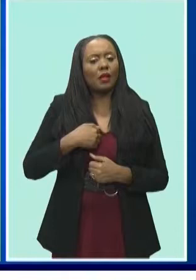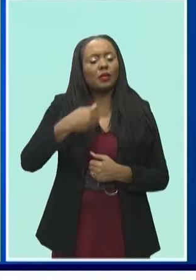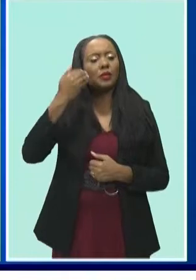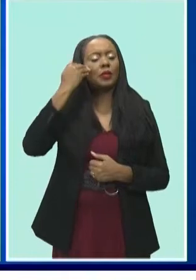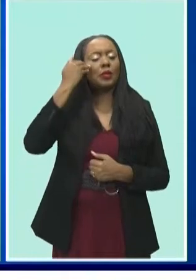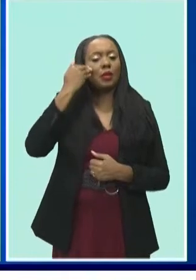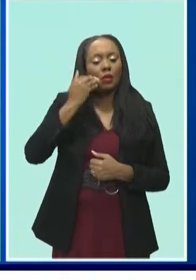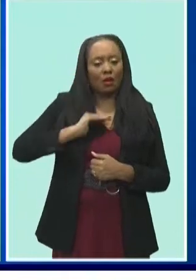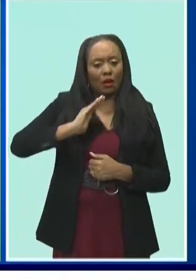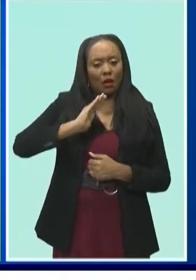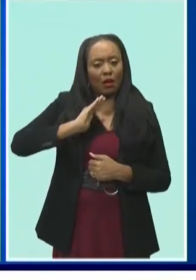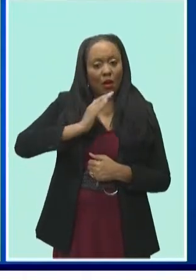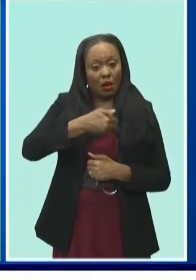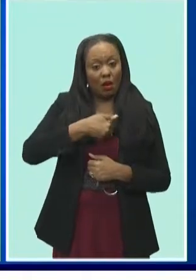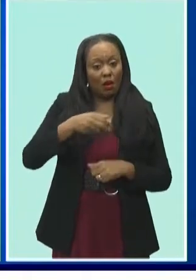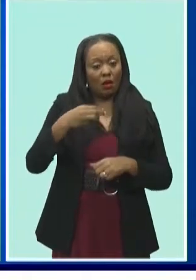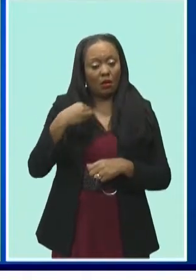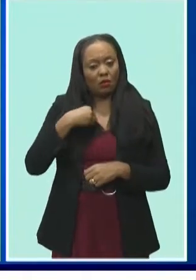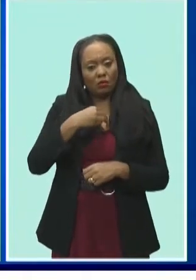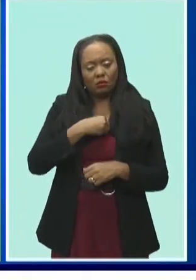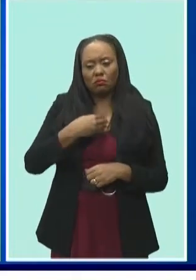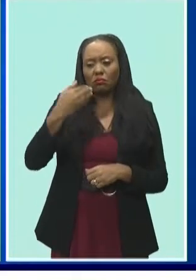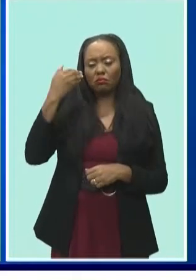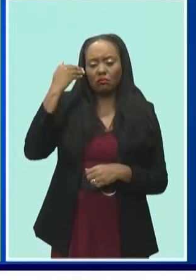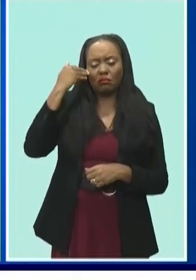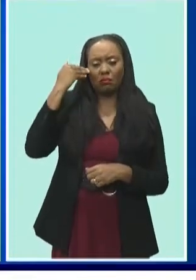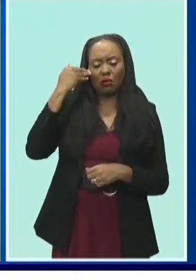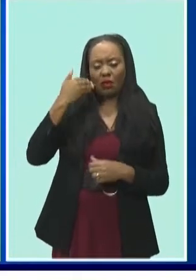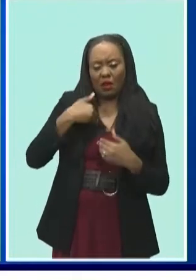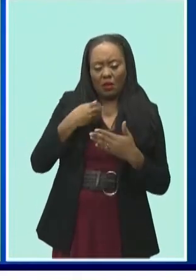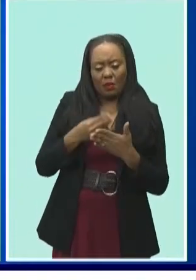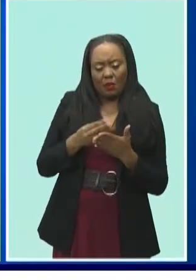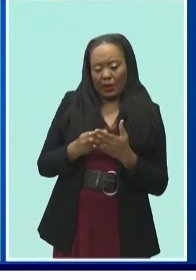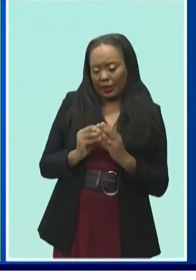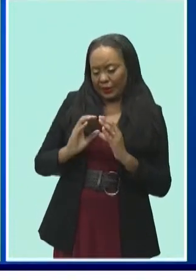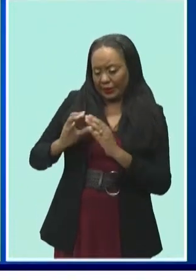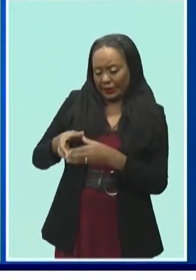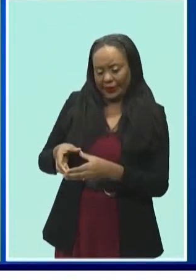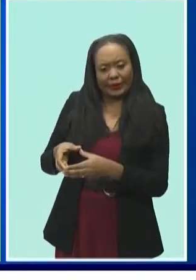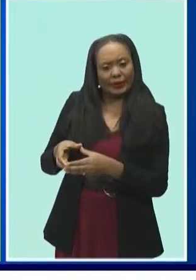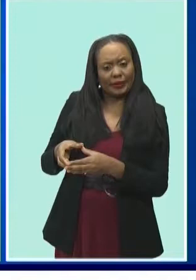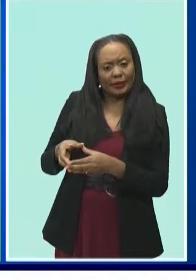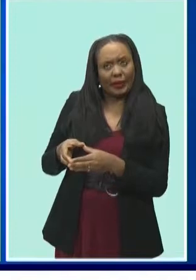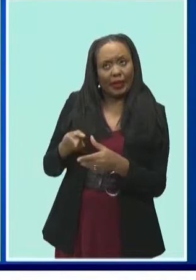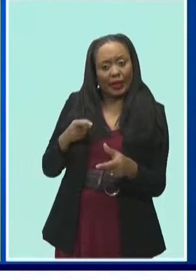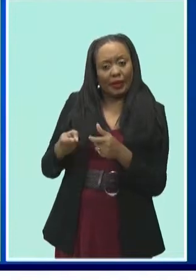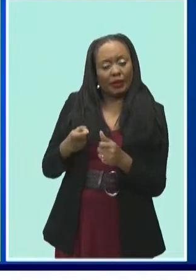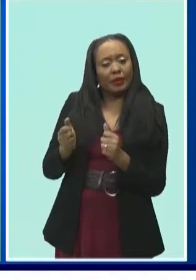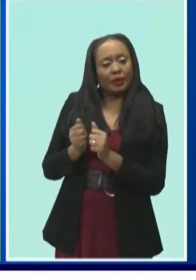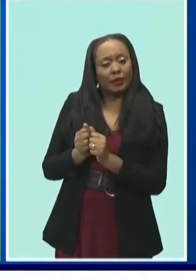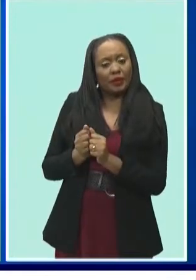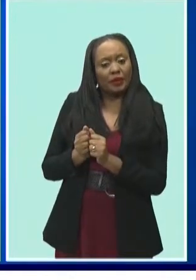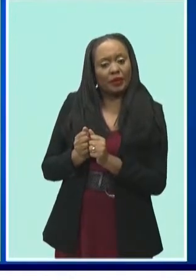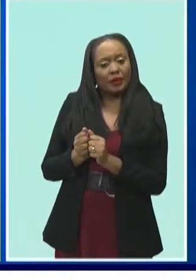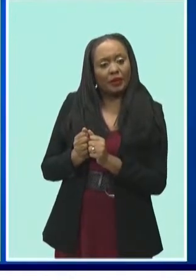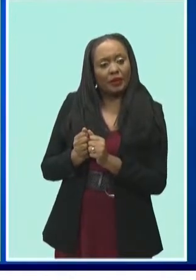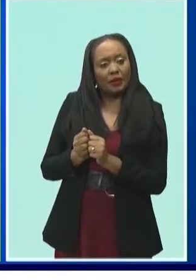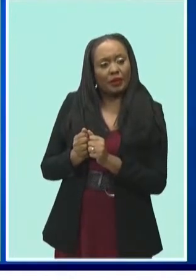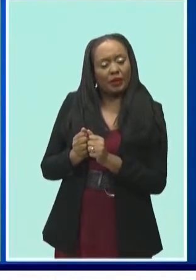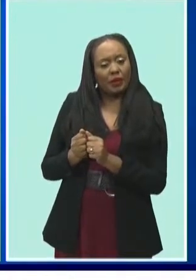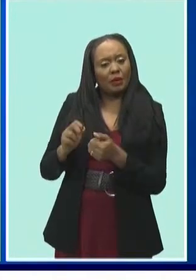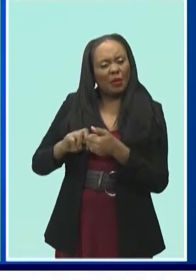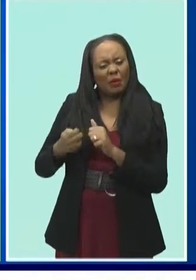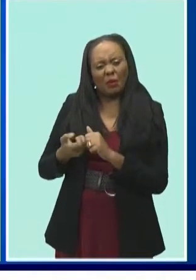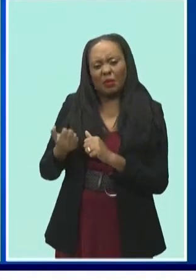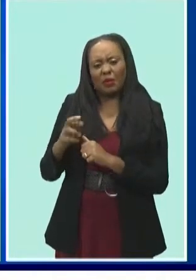our members are actually setting aside money to deal with the potential losses that they're encountering, certainly from